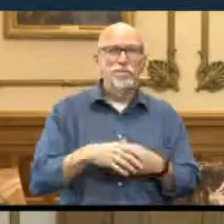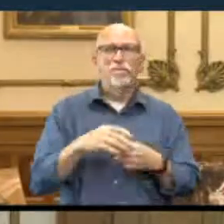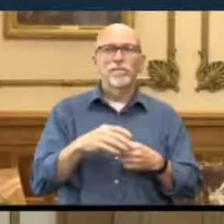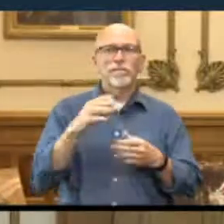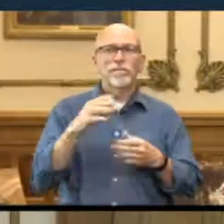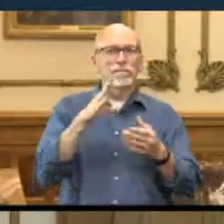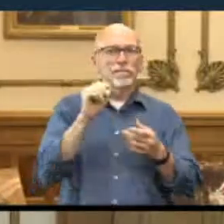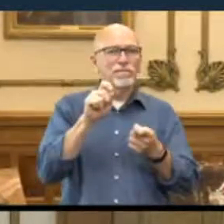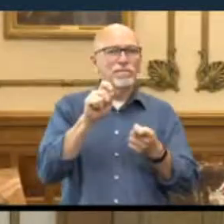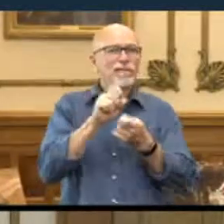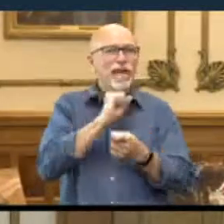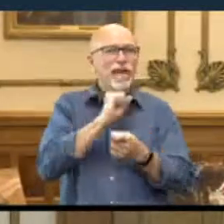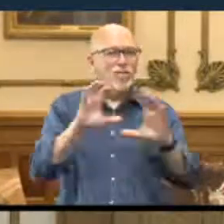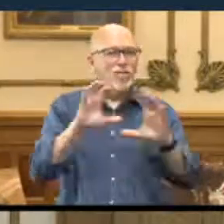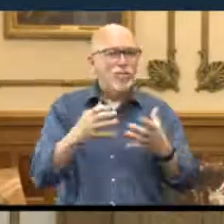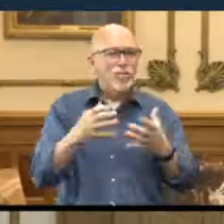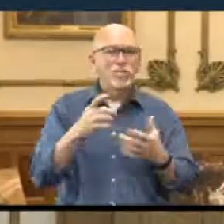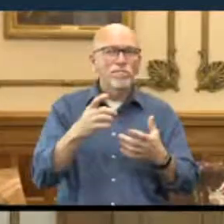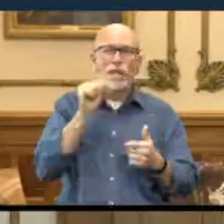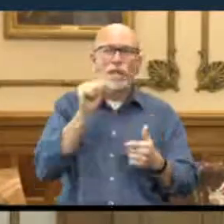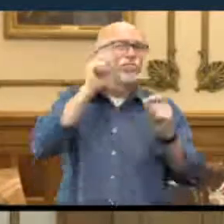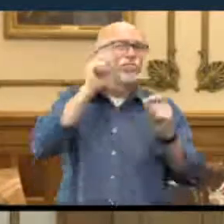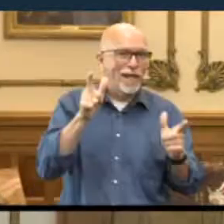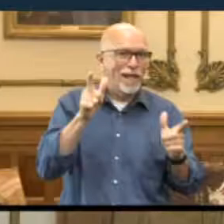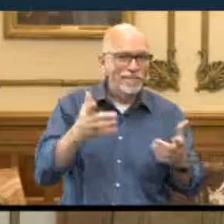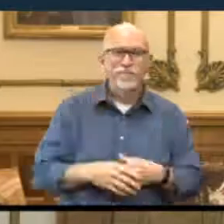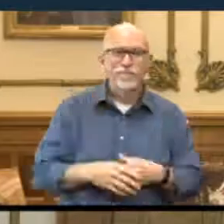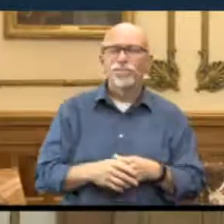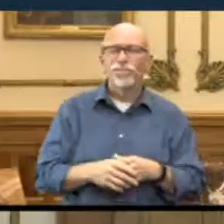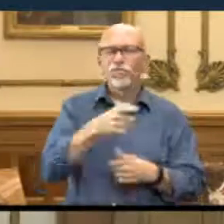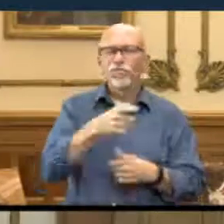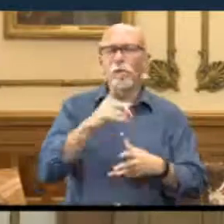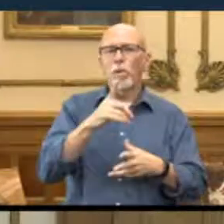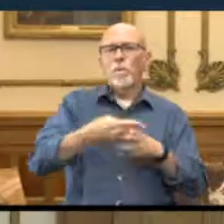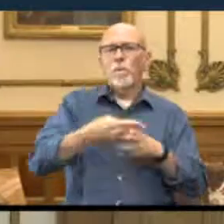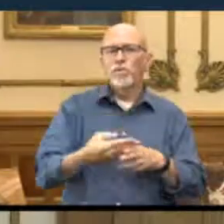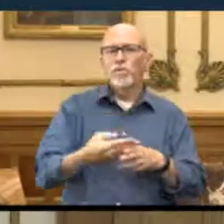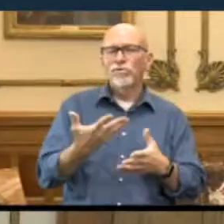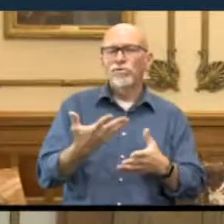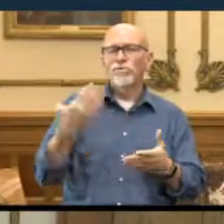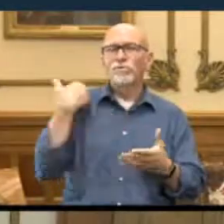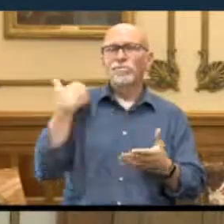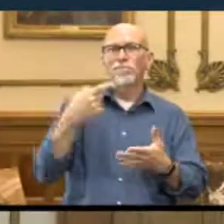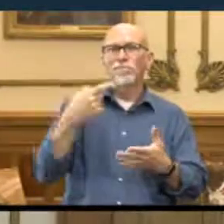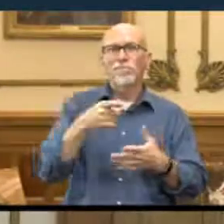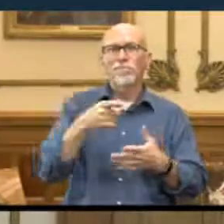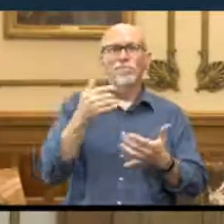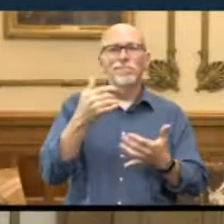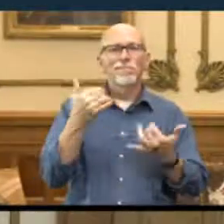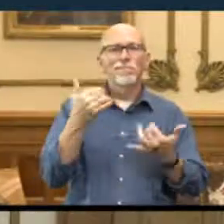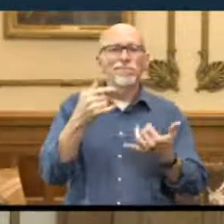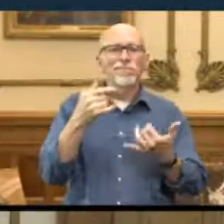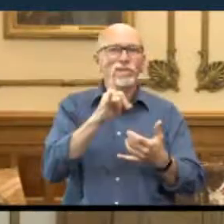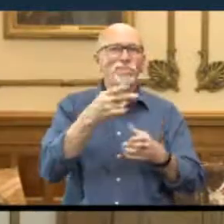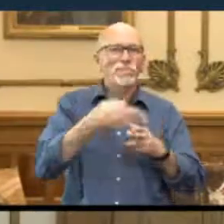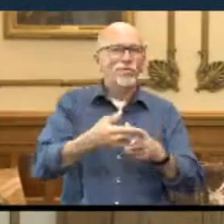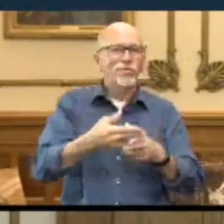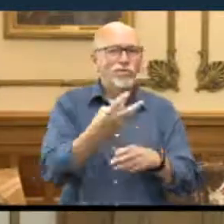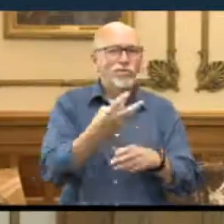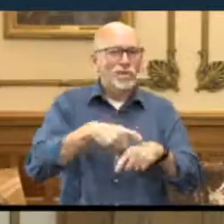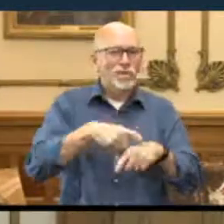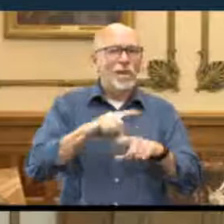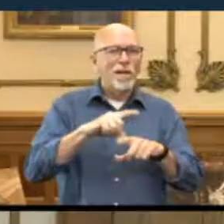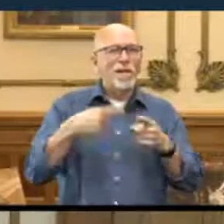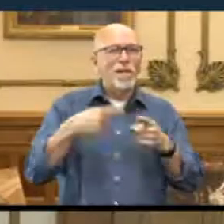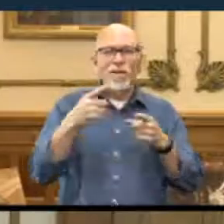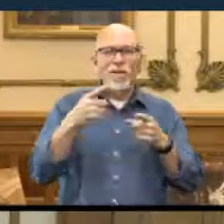a specific age group. We're not surprised by that. You've touched on this more than you've elaborated on it, not just alluded to it, but just the congregate living